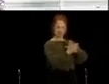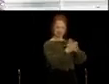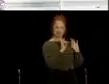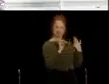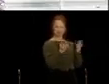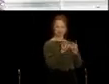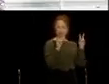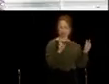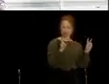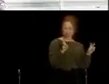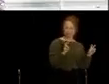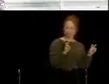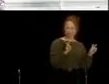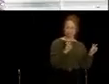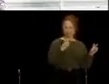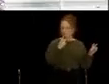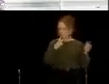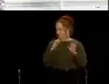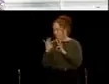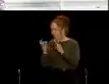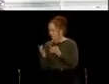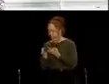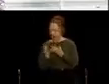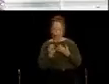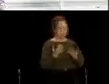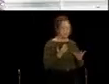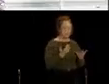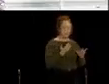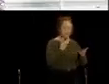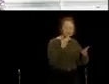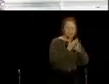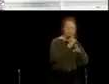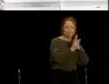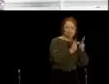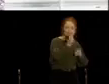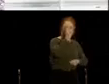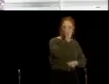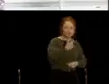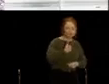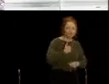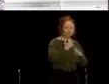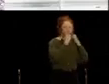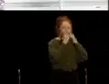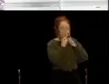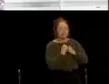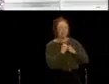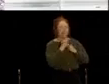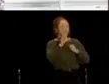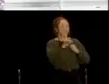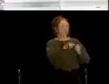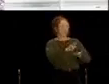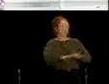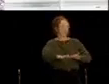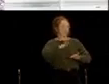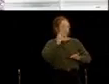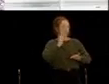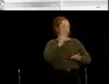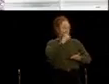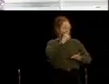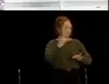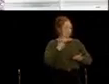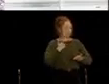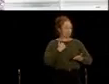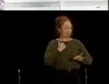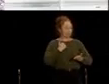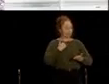because I miss my family and I just want to be near people who understand me. And that's what college was for me. Finding